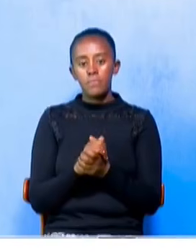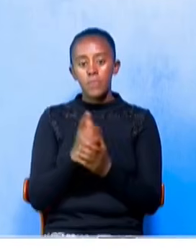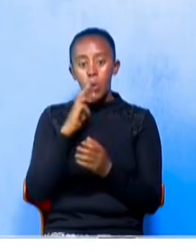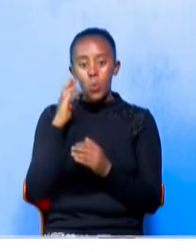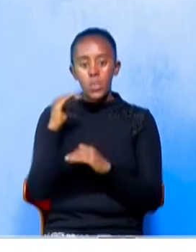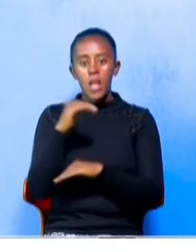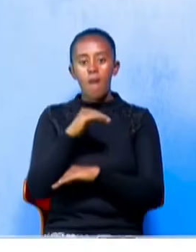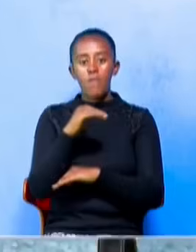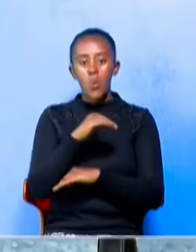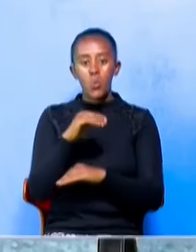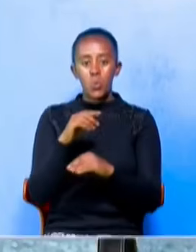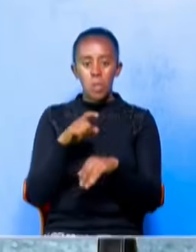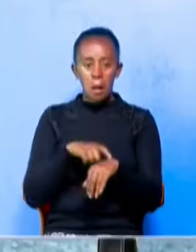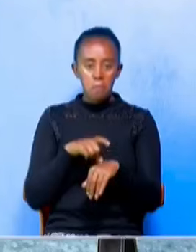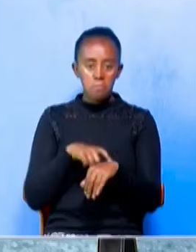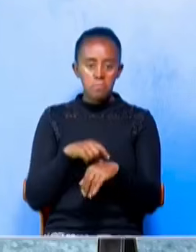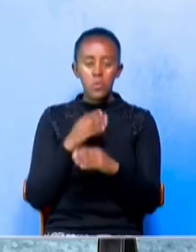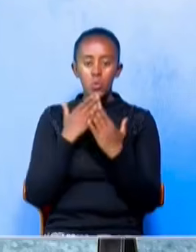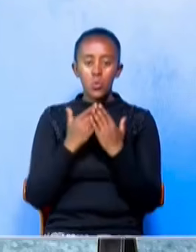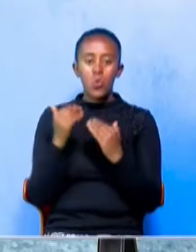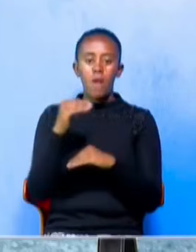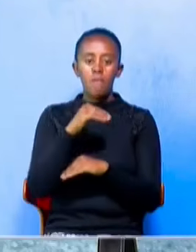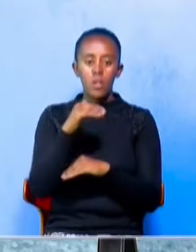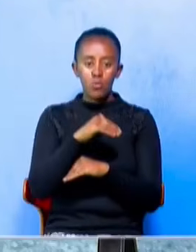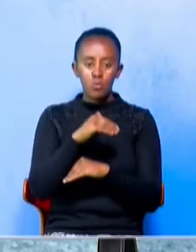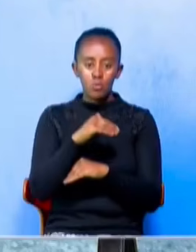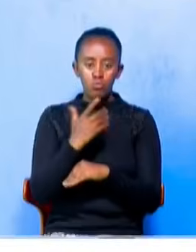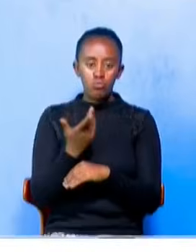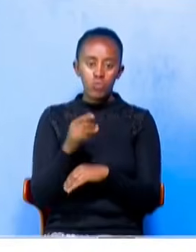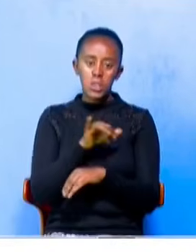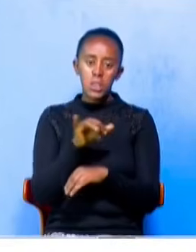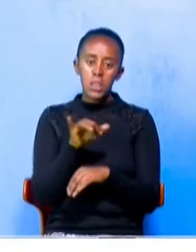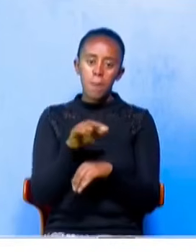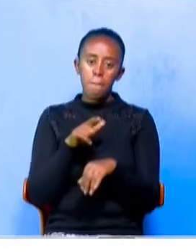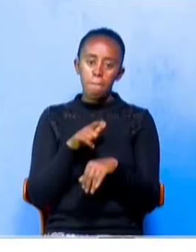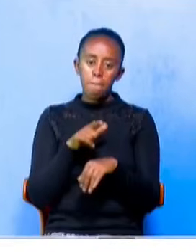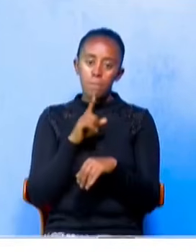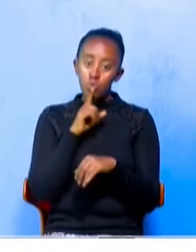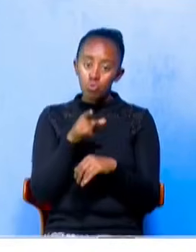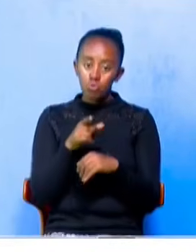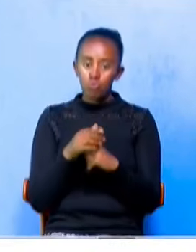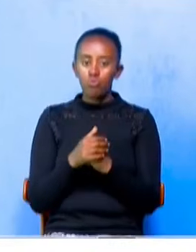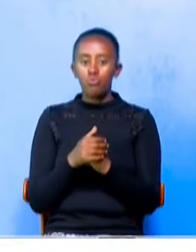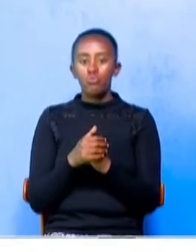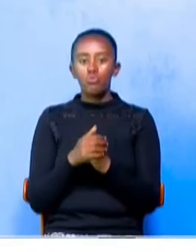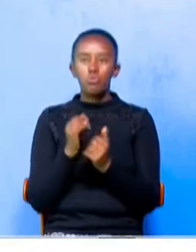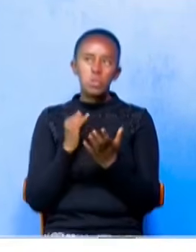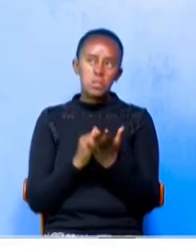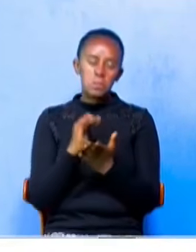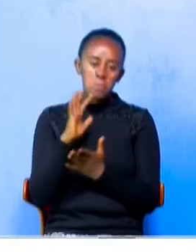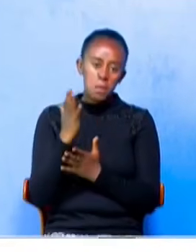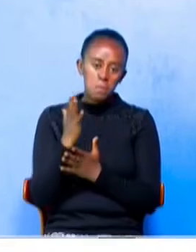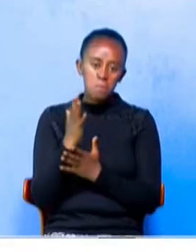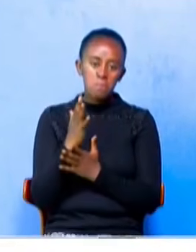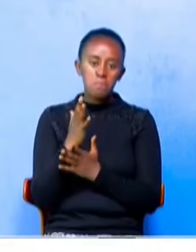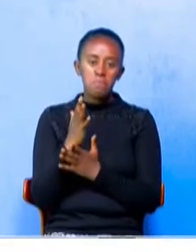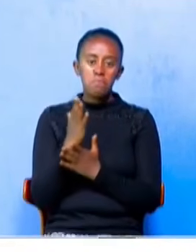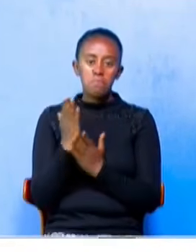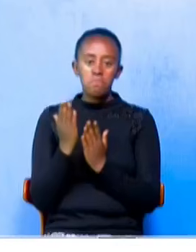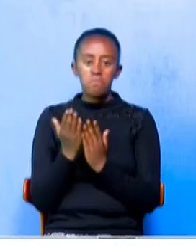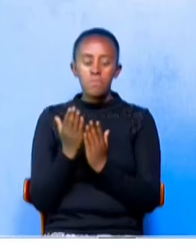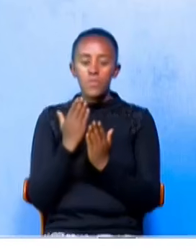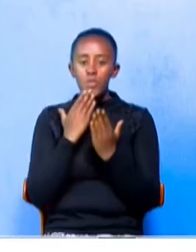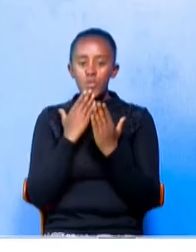time, good afternoon. Same is true. It may be a night time,